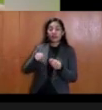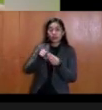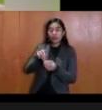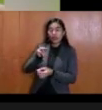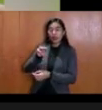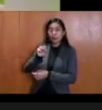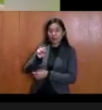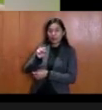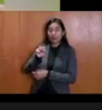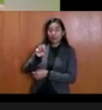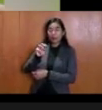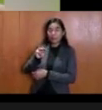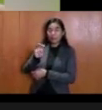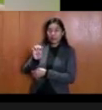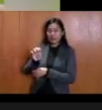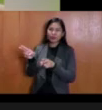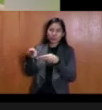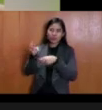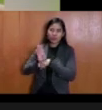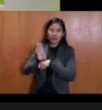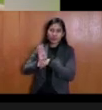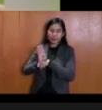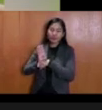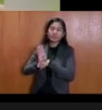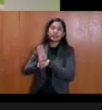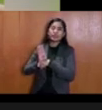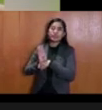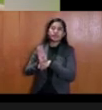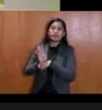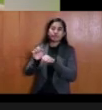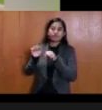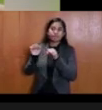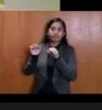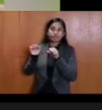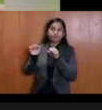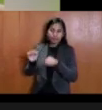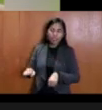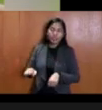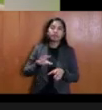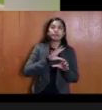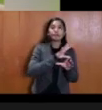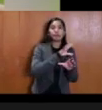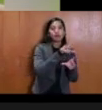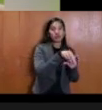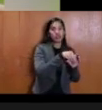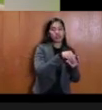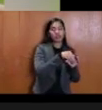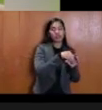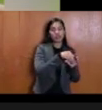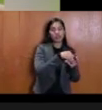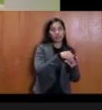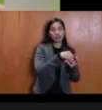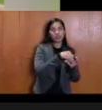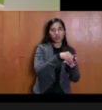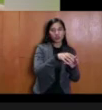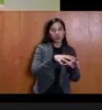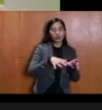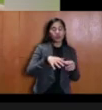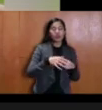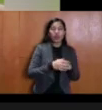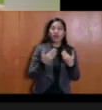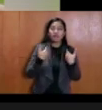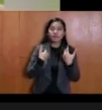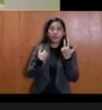could actually be enjoy or become part of, let's say, all this value chain upgrading. There are